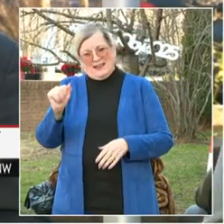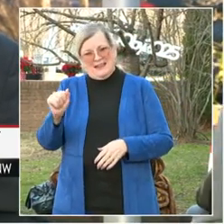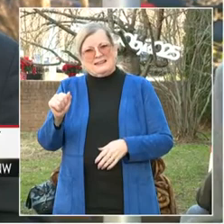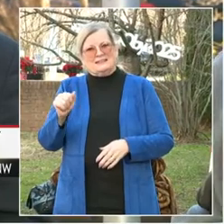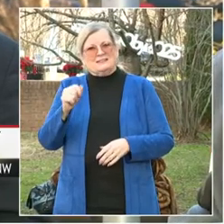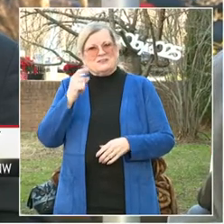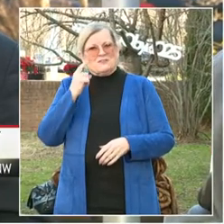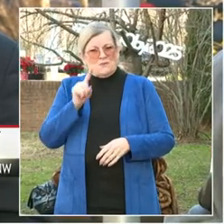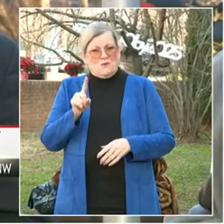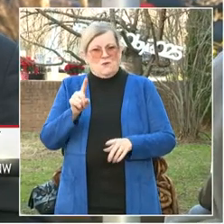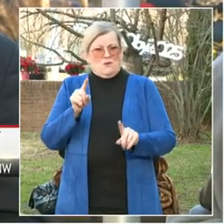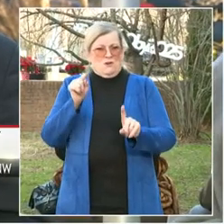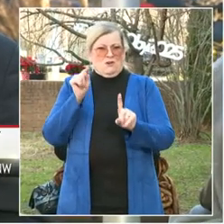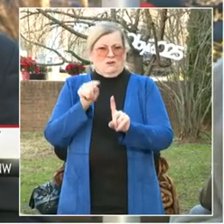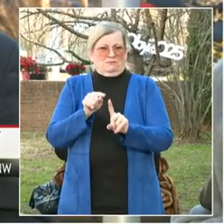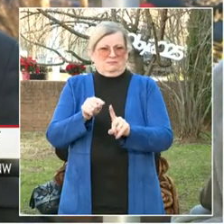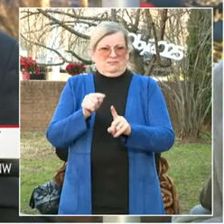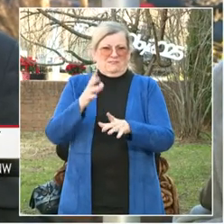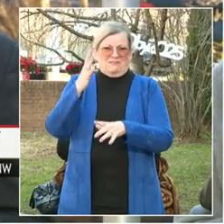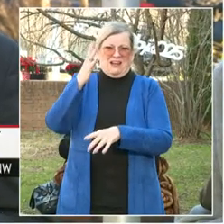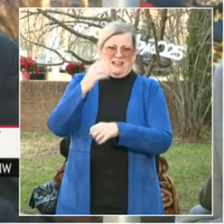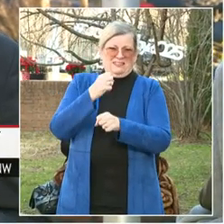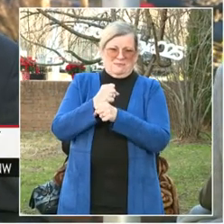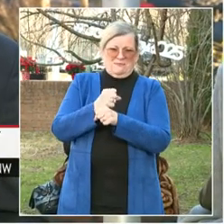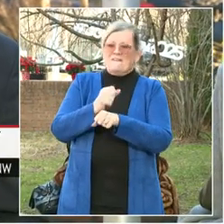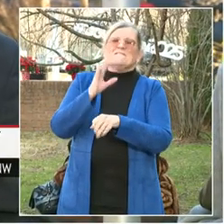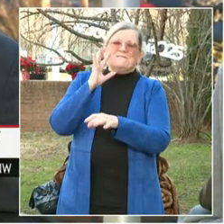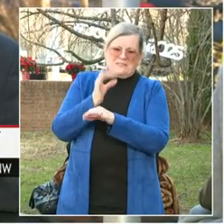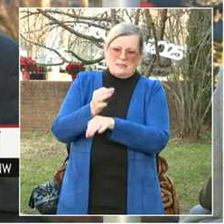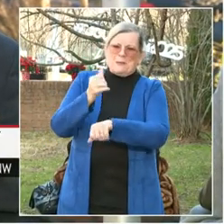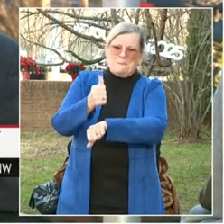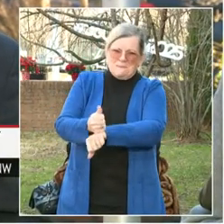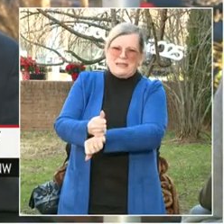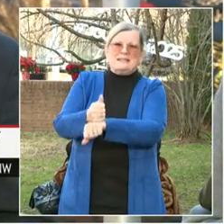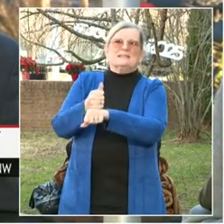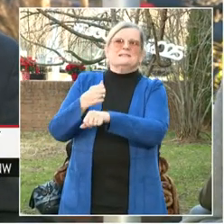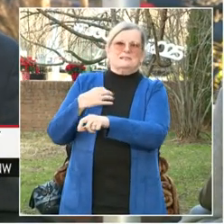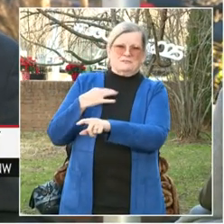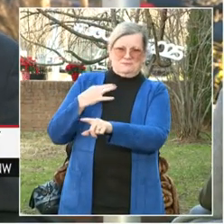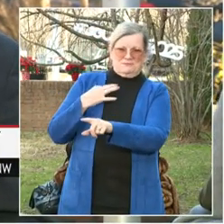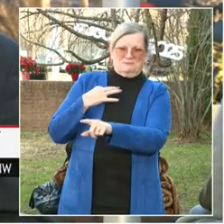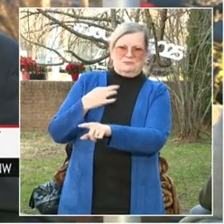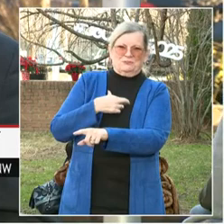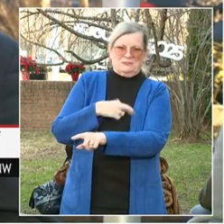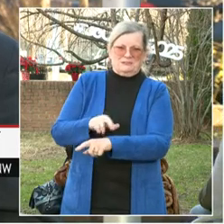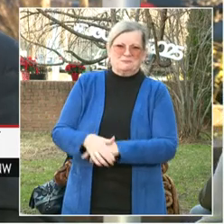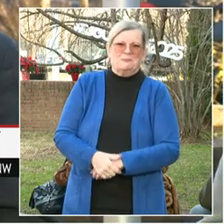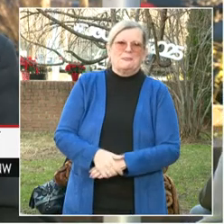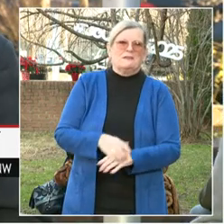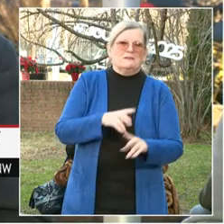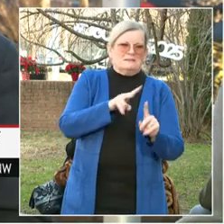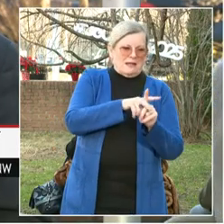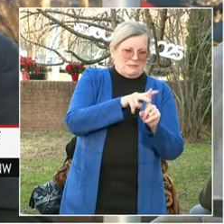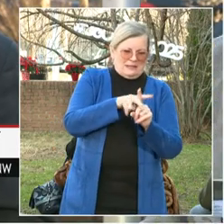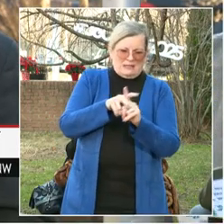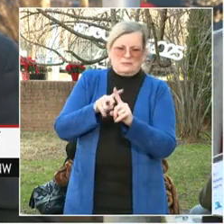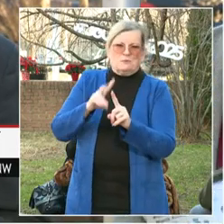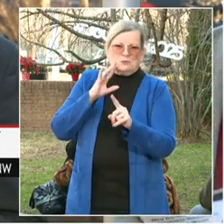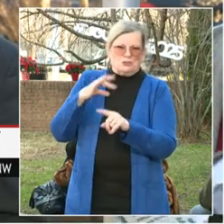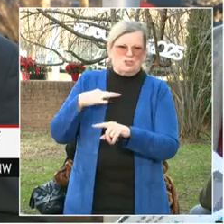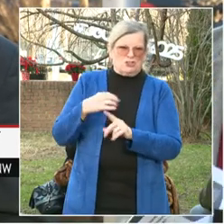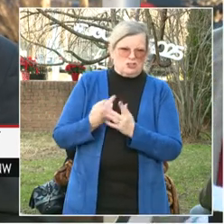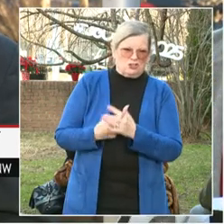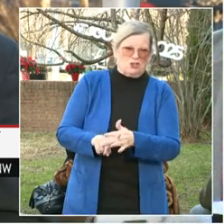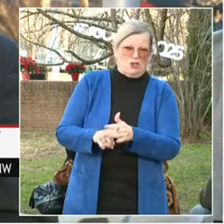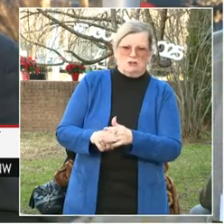what we're looking for are applicants capable of structuring, administering, and funding a program to support faith-based institutions such